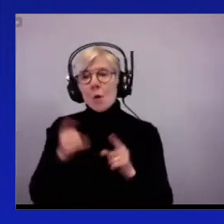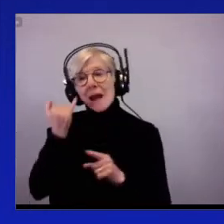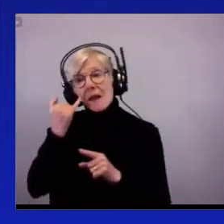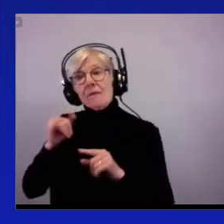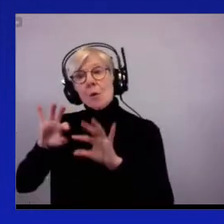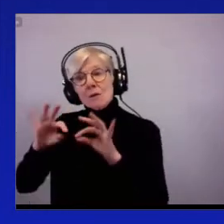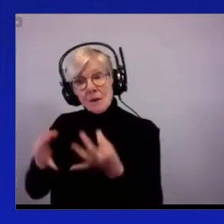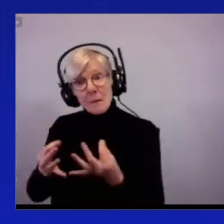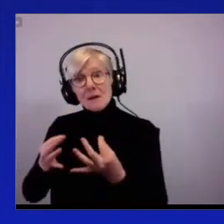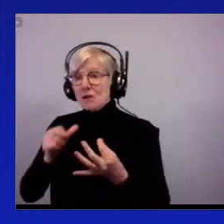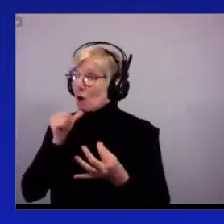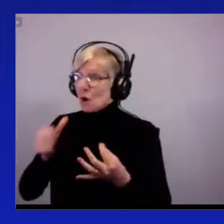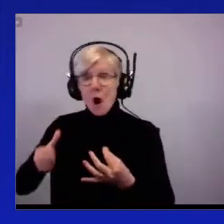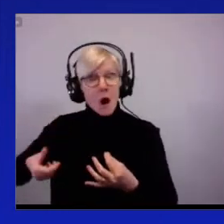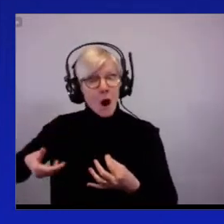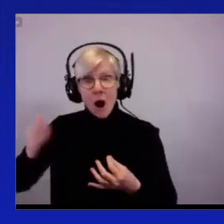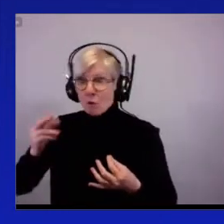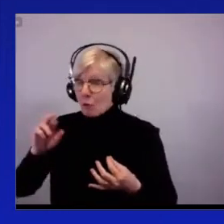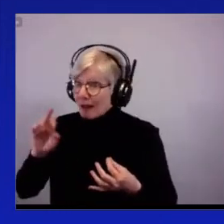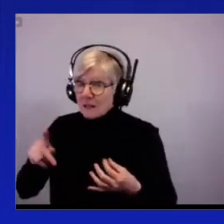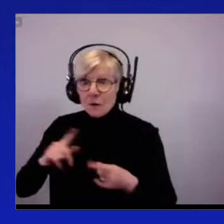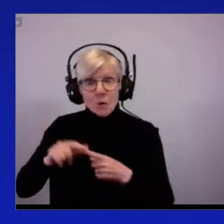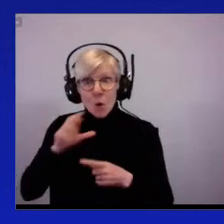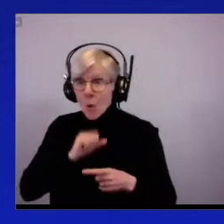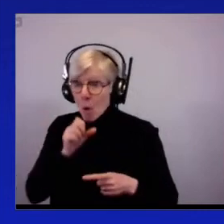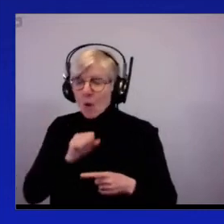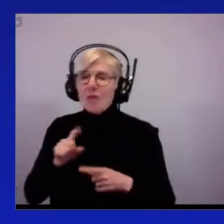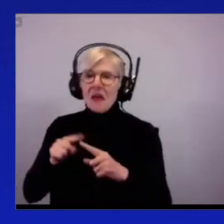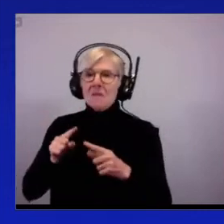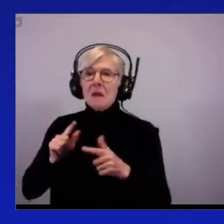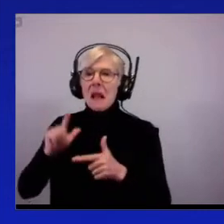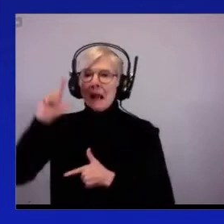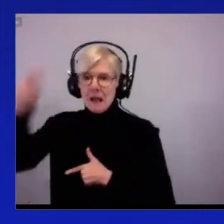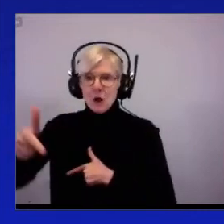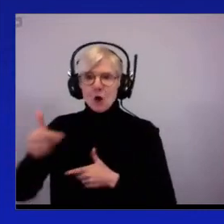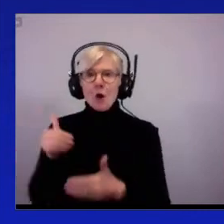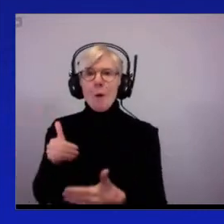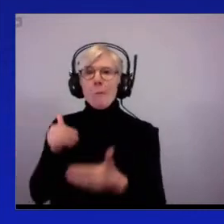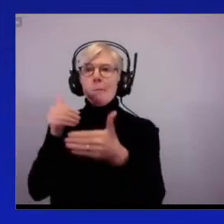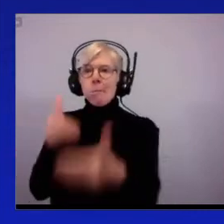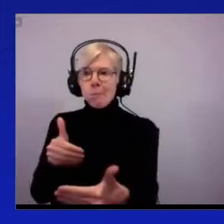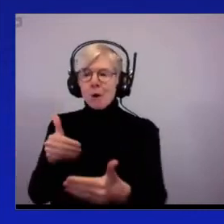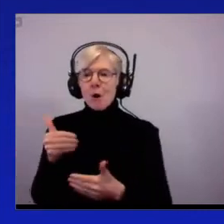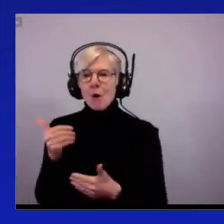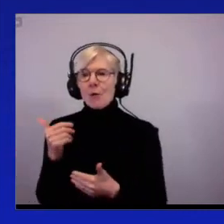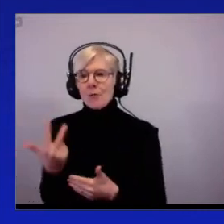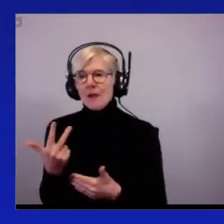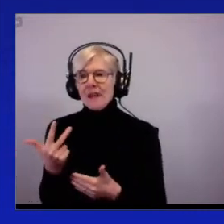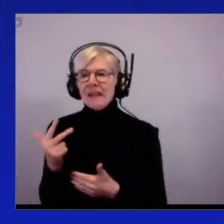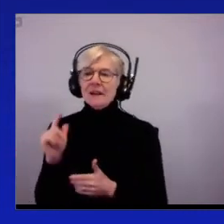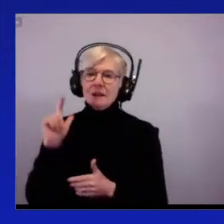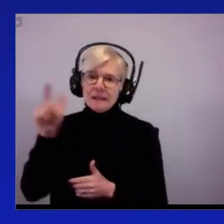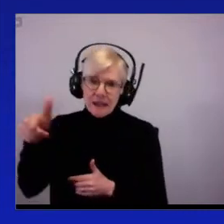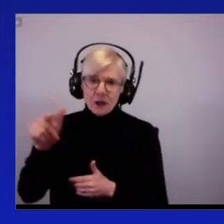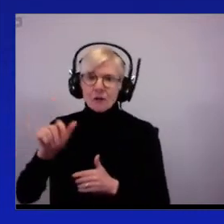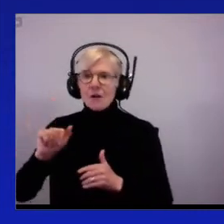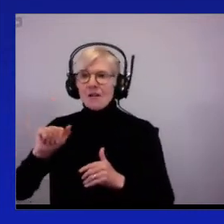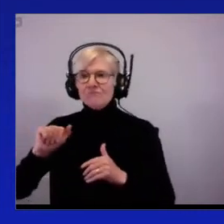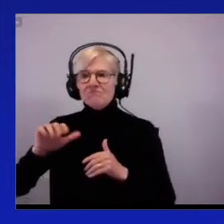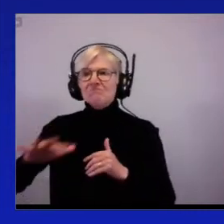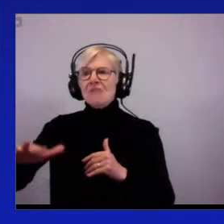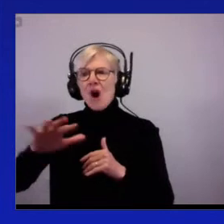or high elderly patients, they'll fall in the broad group of the general vaccination for the entire